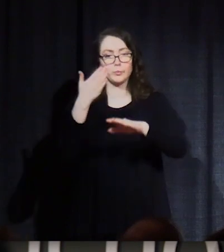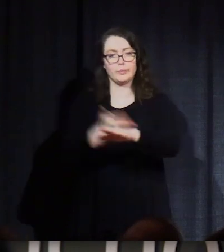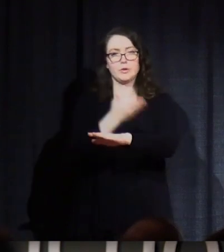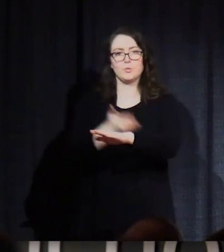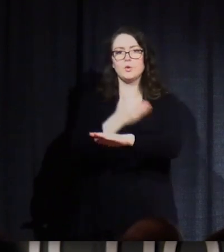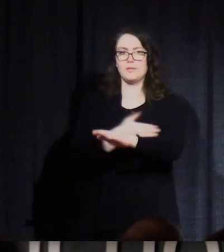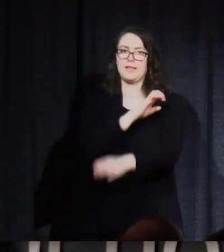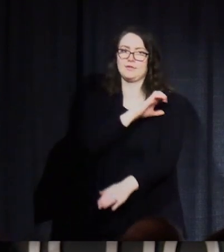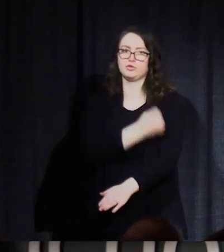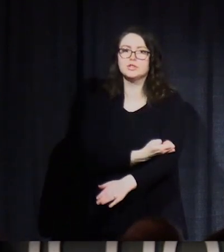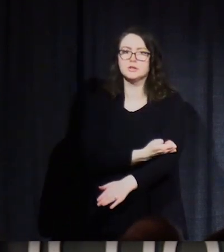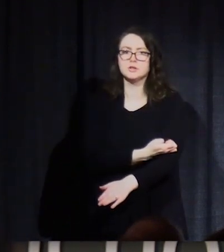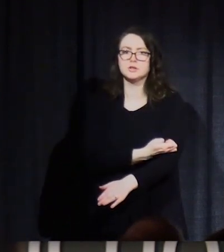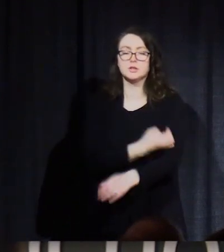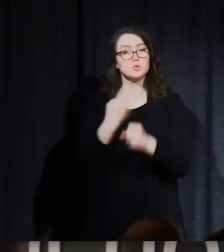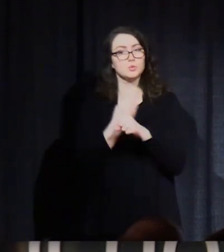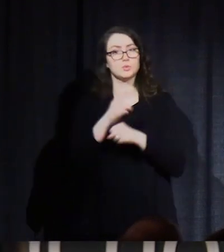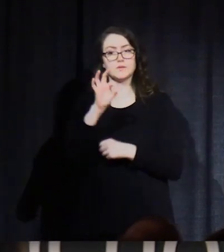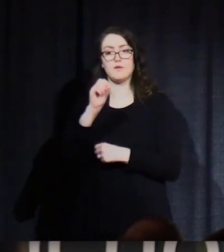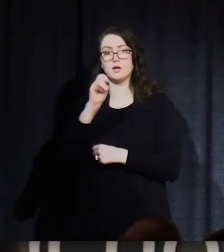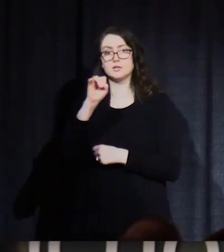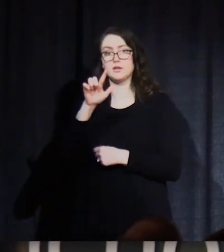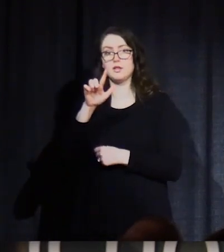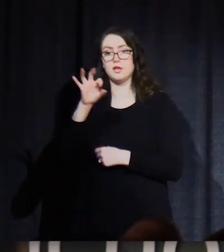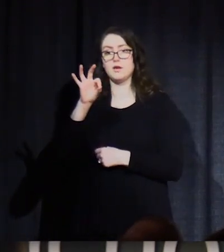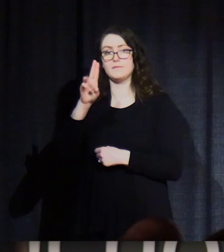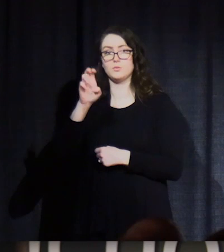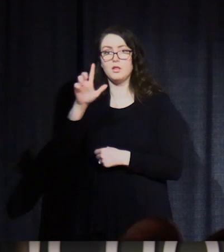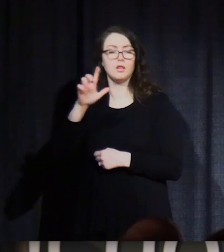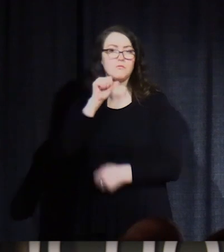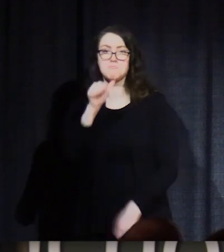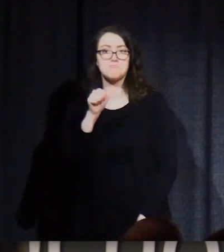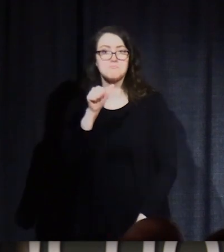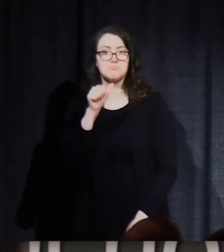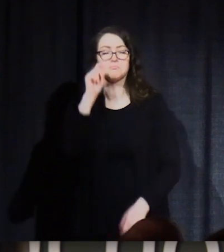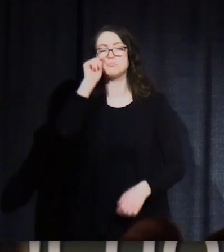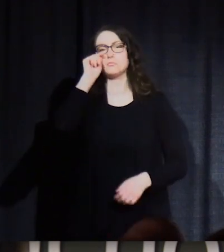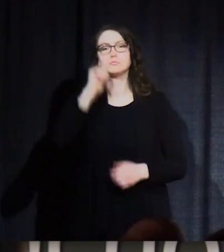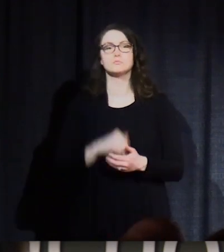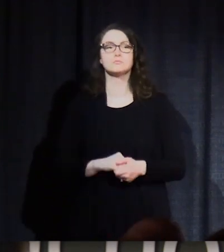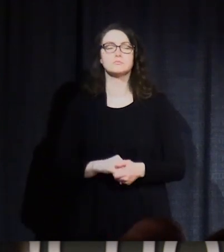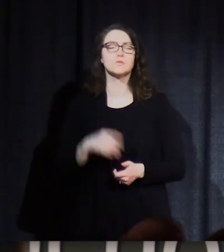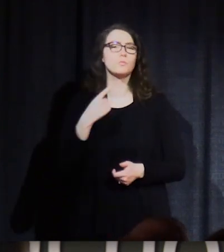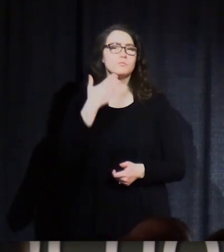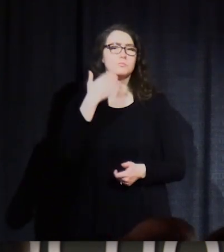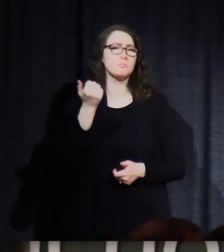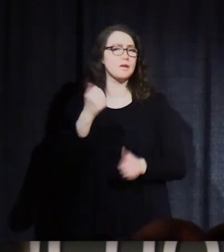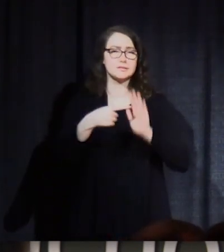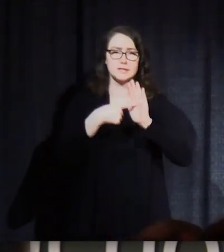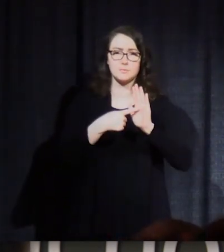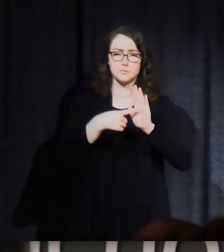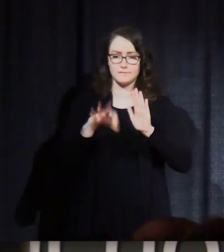no fossil fuels at all for periods at a time. One of the best examples can be found in